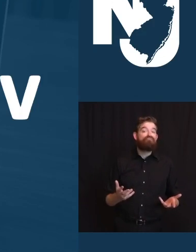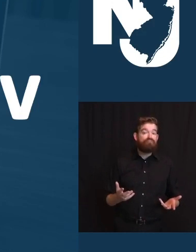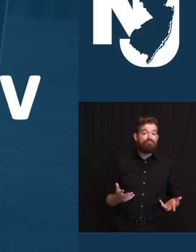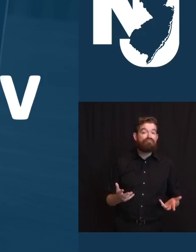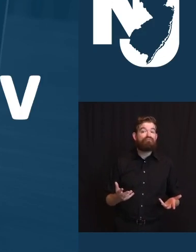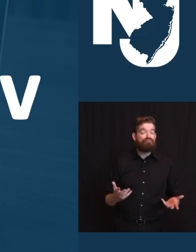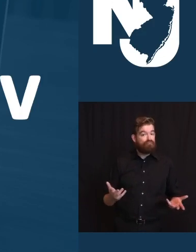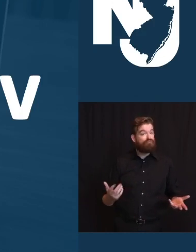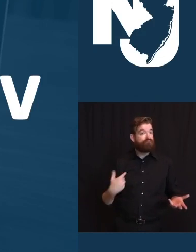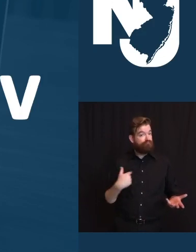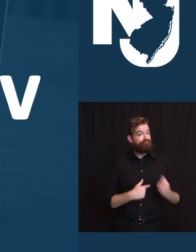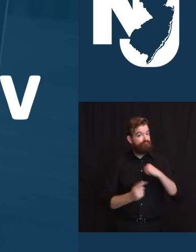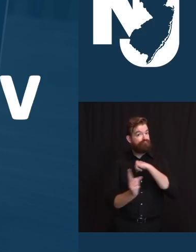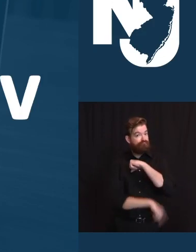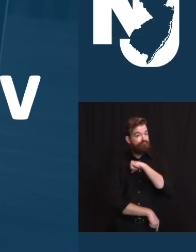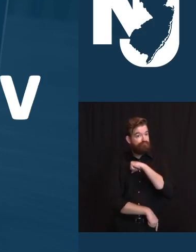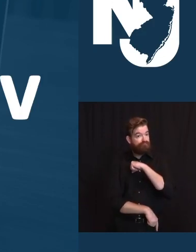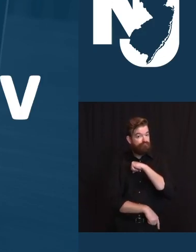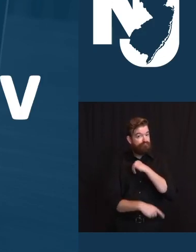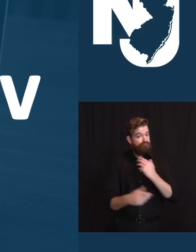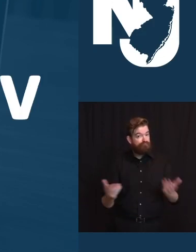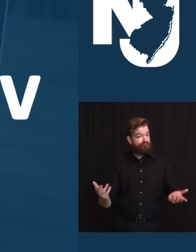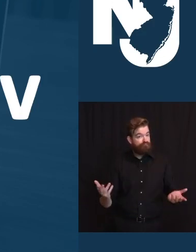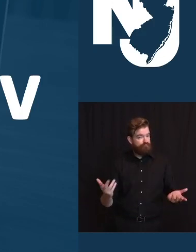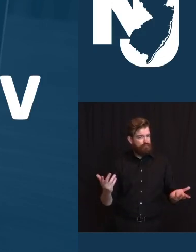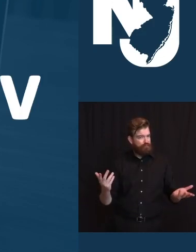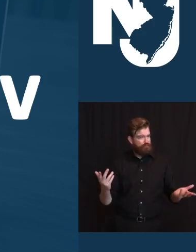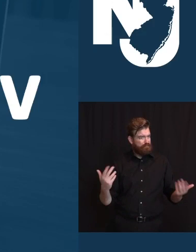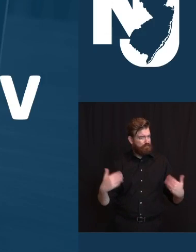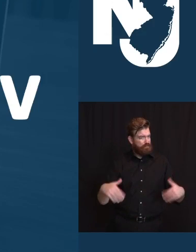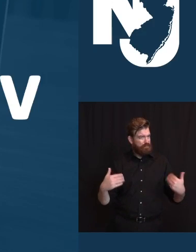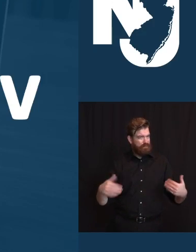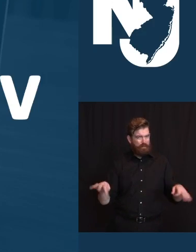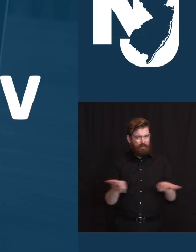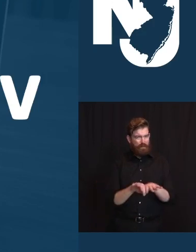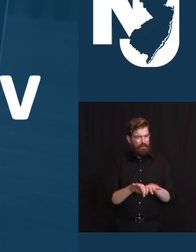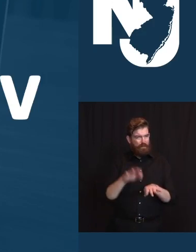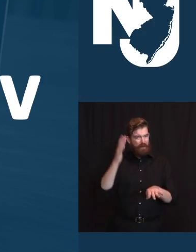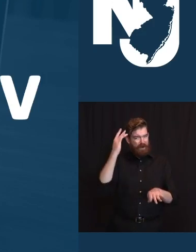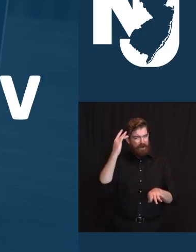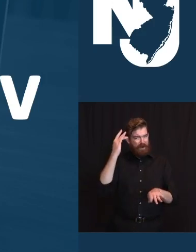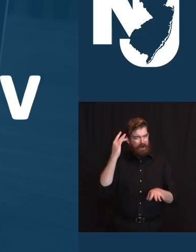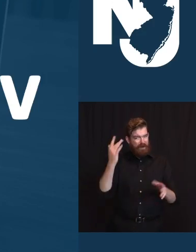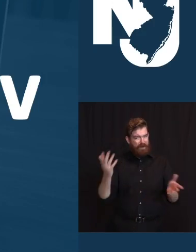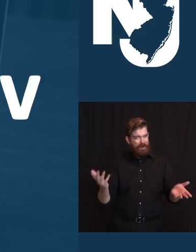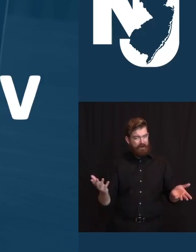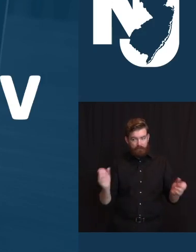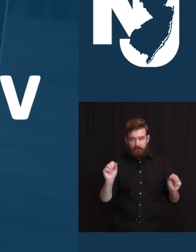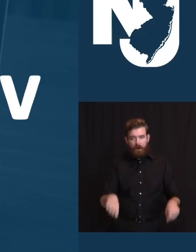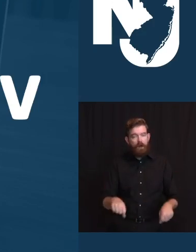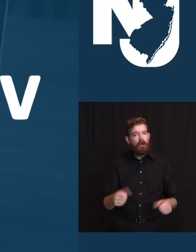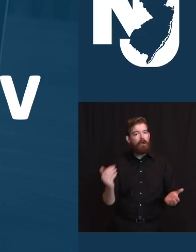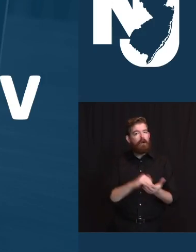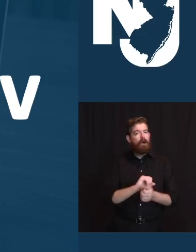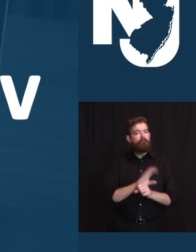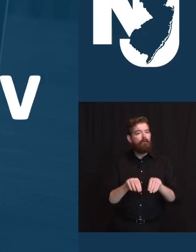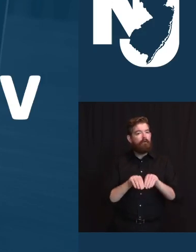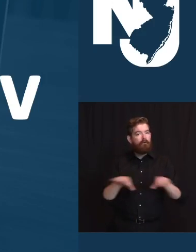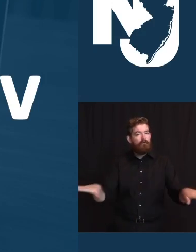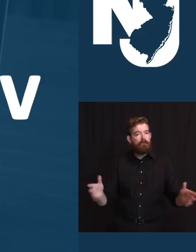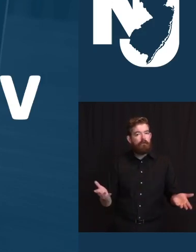who continue to play by the rules. When I say many more, the overwhelming amount of business owners who continue to play by the rules. I'm grateful